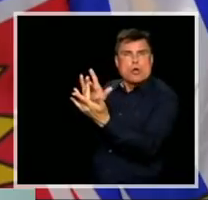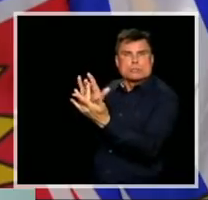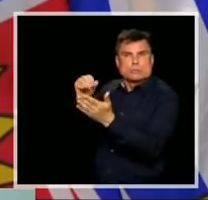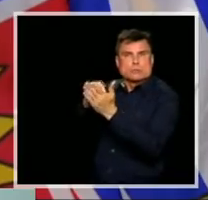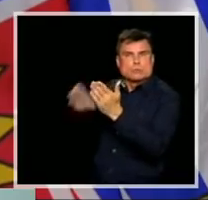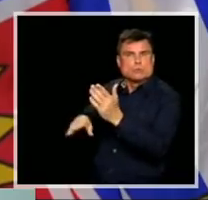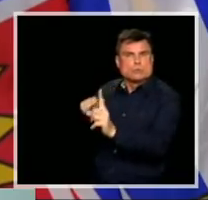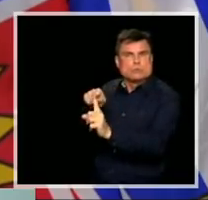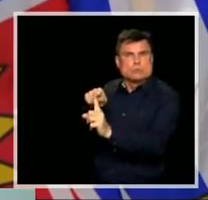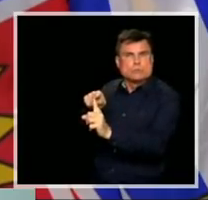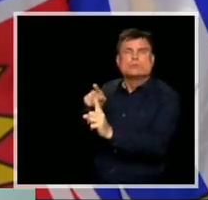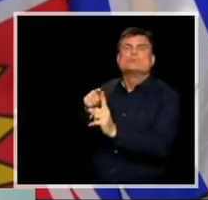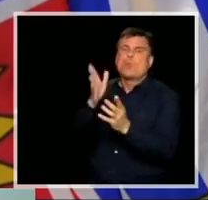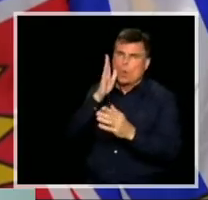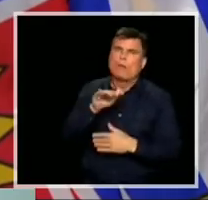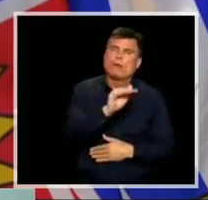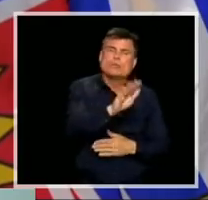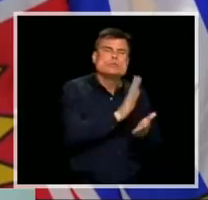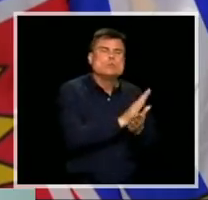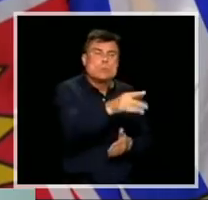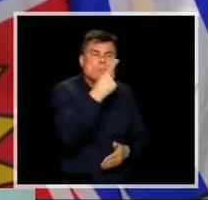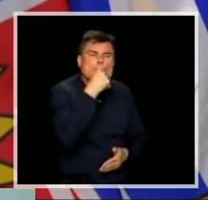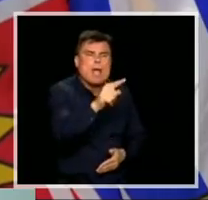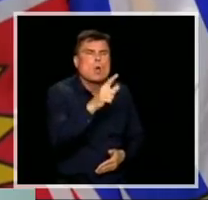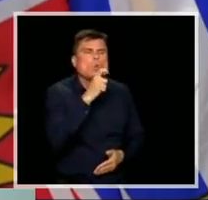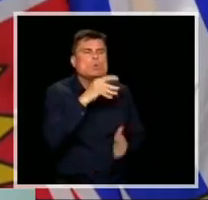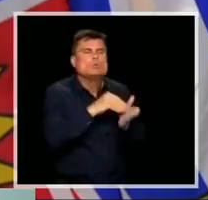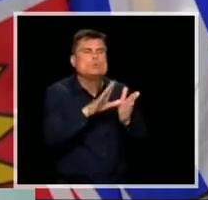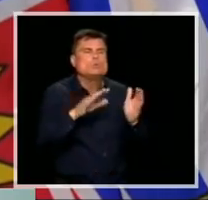Next question is from John Hernandez, CBC.